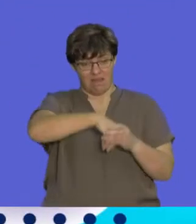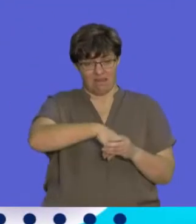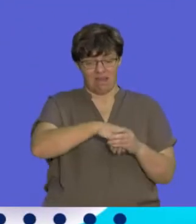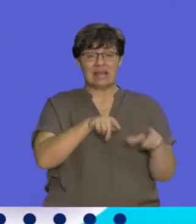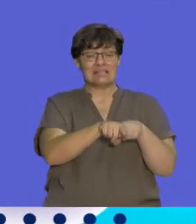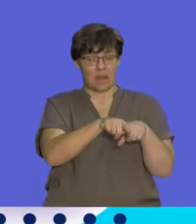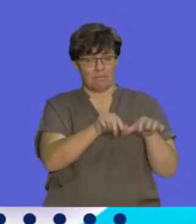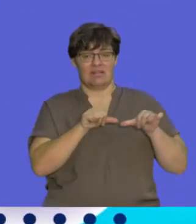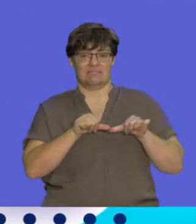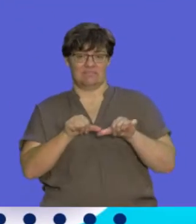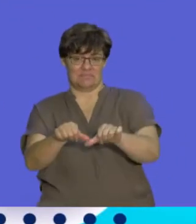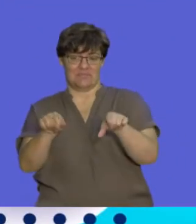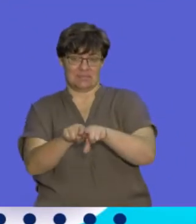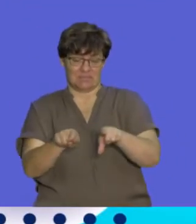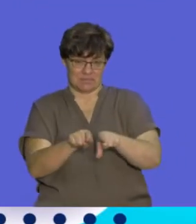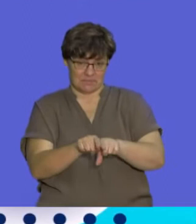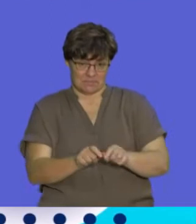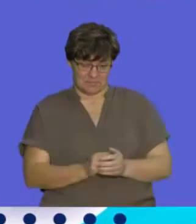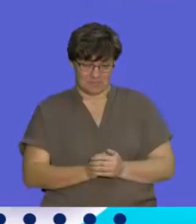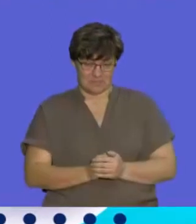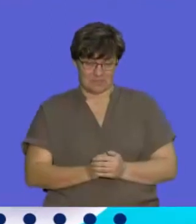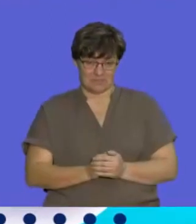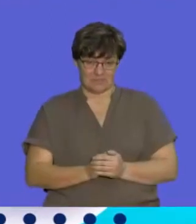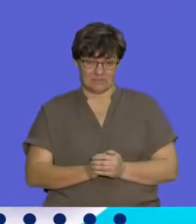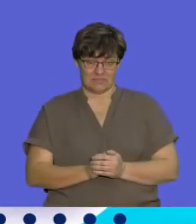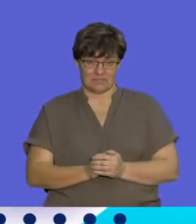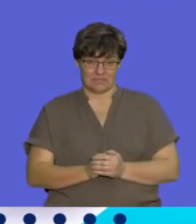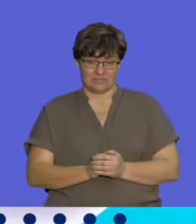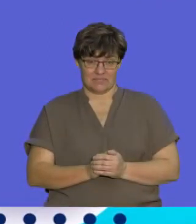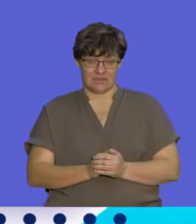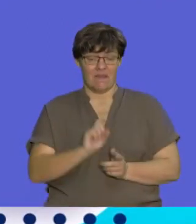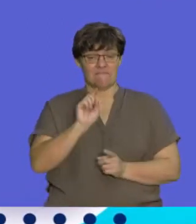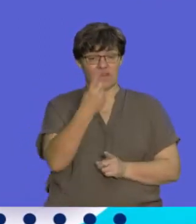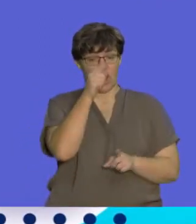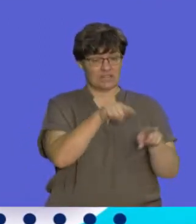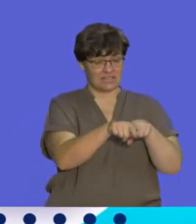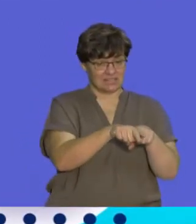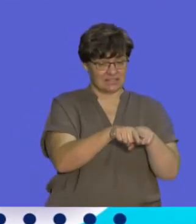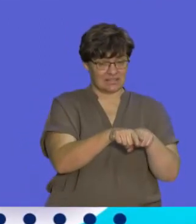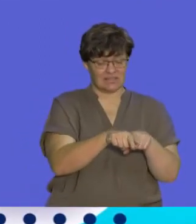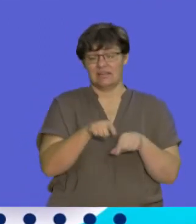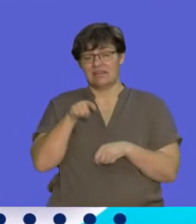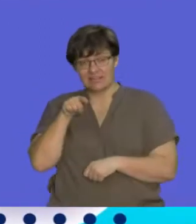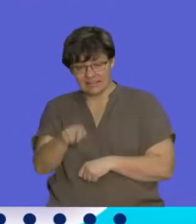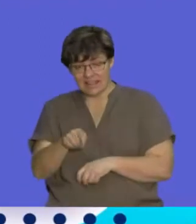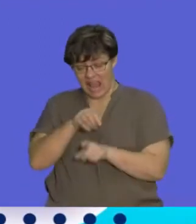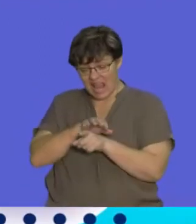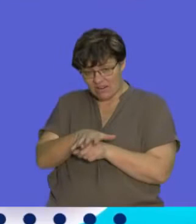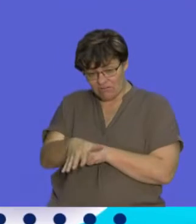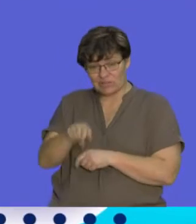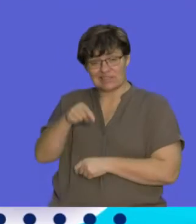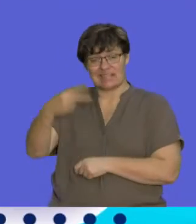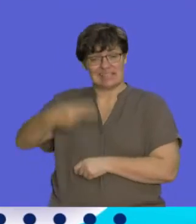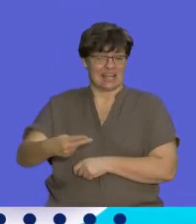sample remains the same. So the probability of the first event does not influence the probability